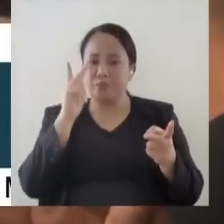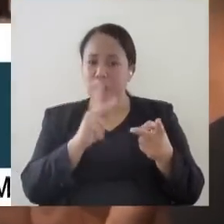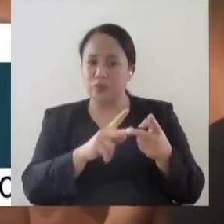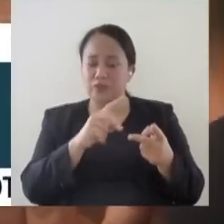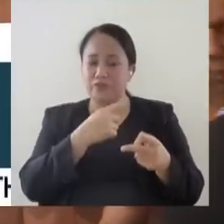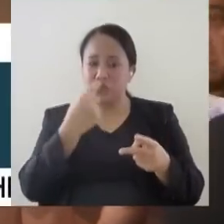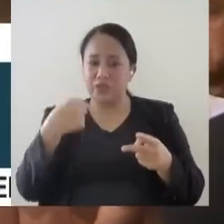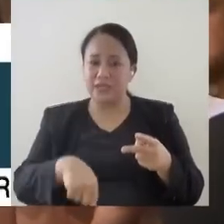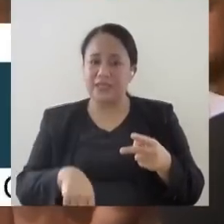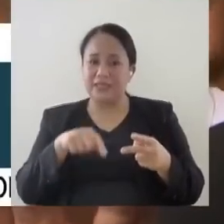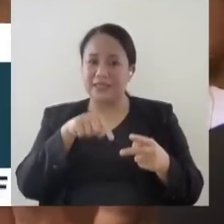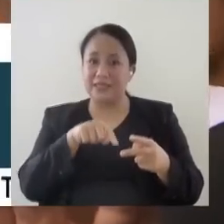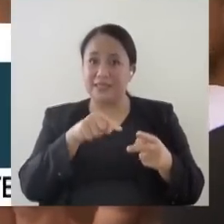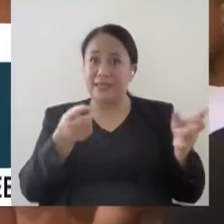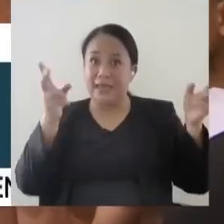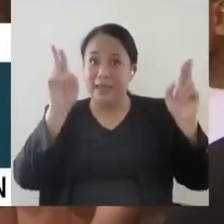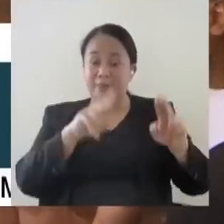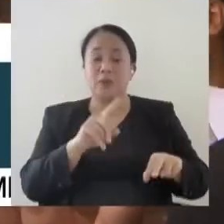this incident is